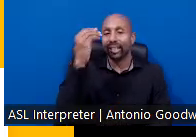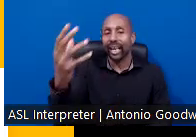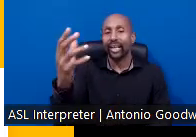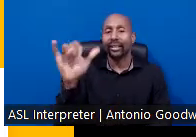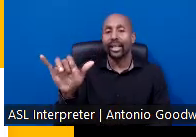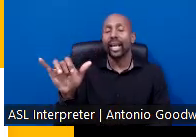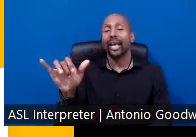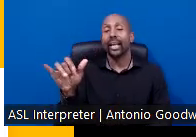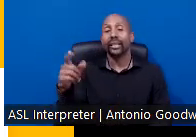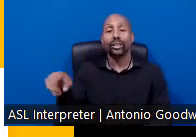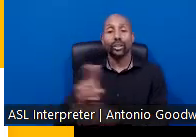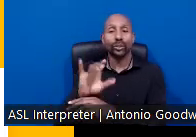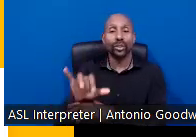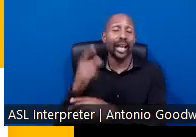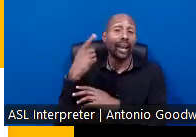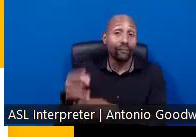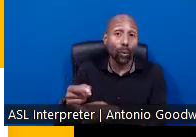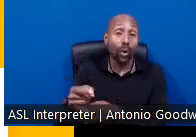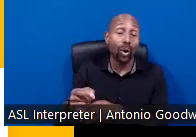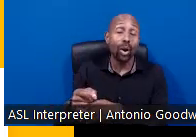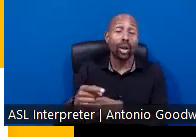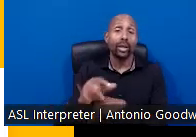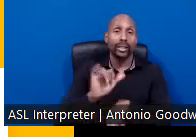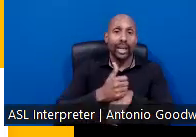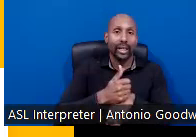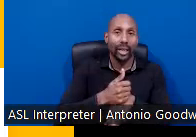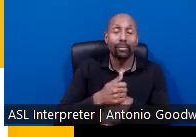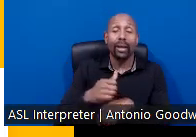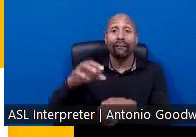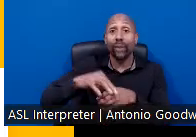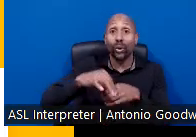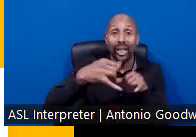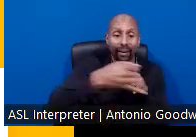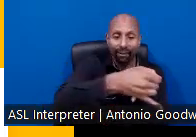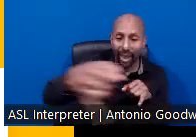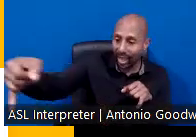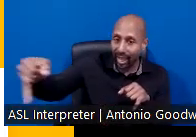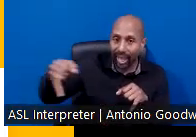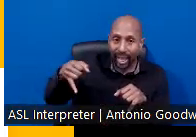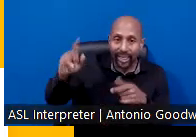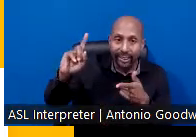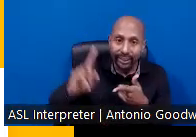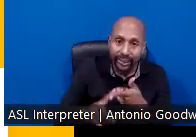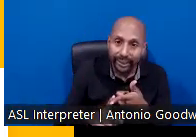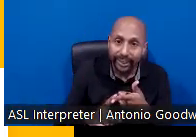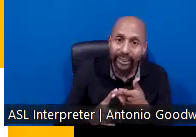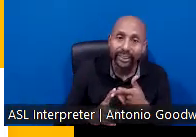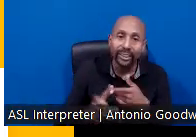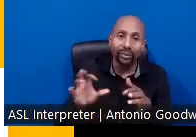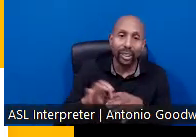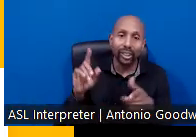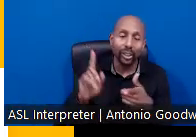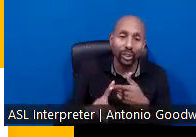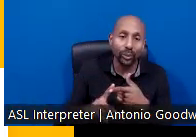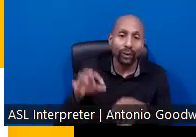for redrawing voting districts, enforcing civil rights protections, policymaking, and research. This is one of the